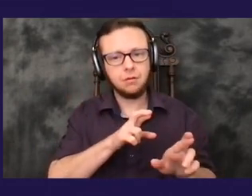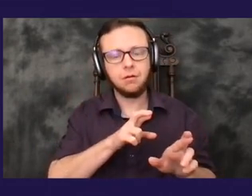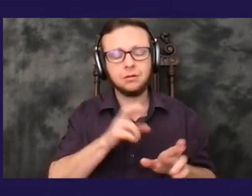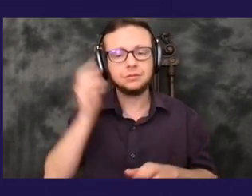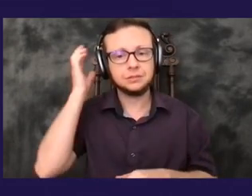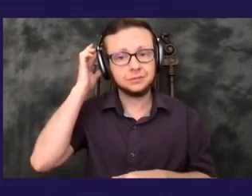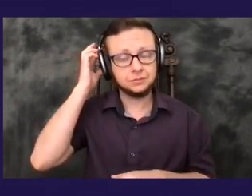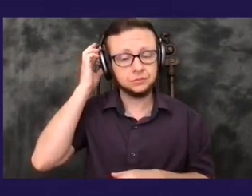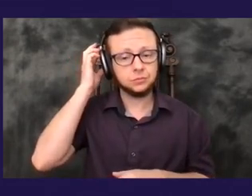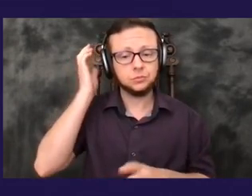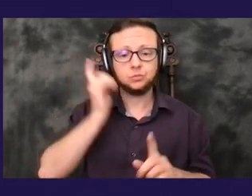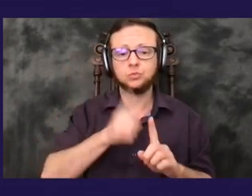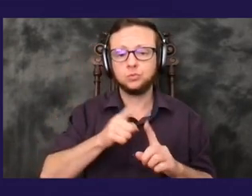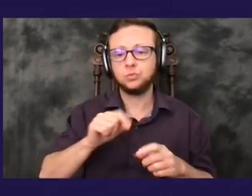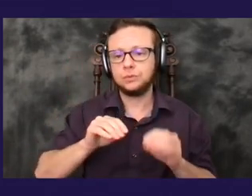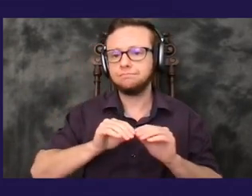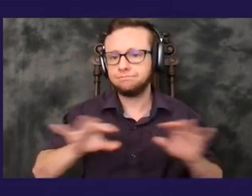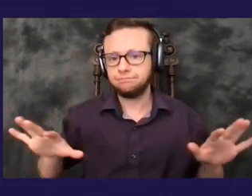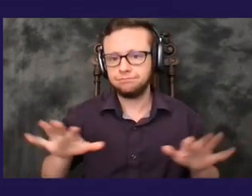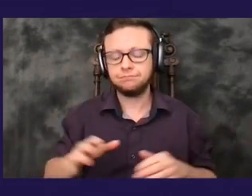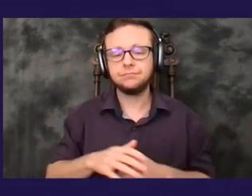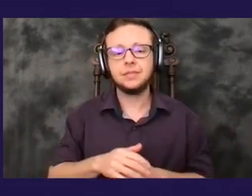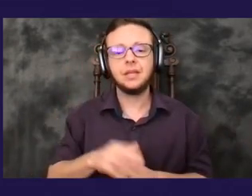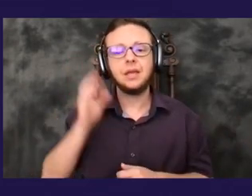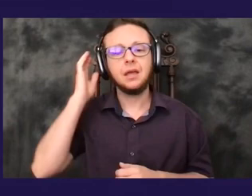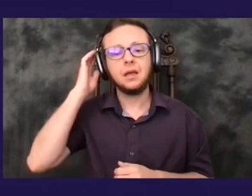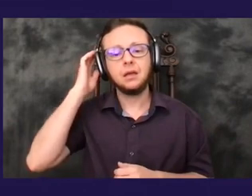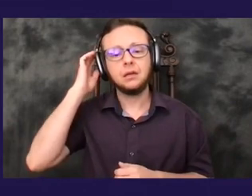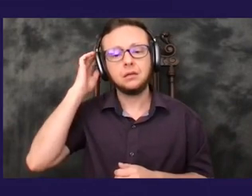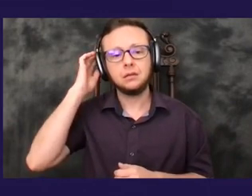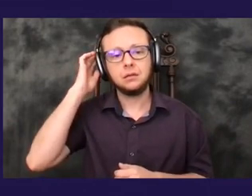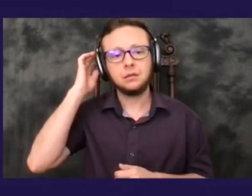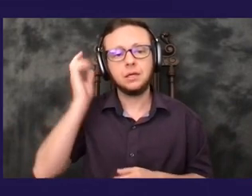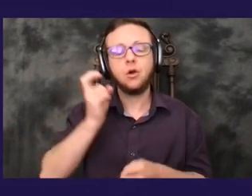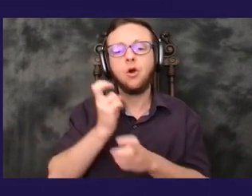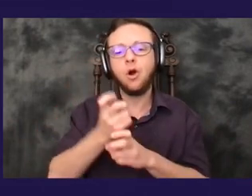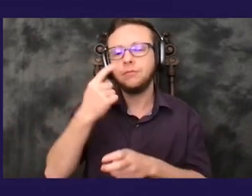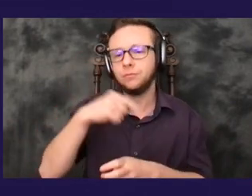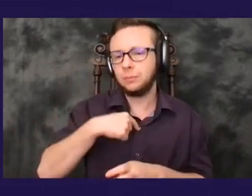epidemic, it is hard for me to separate